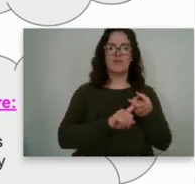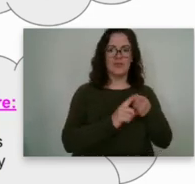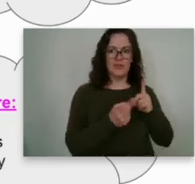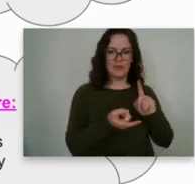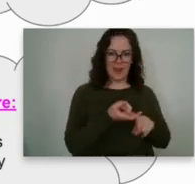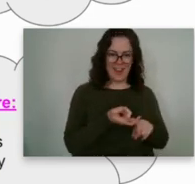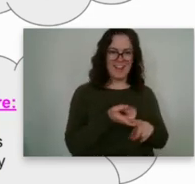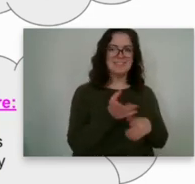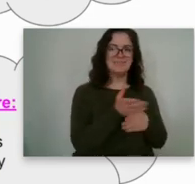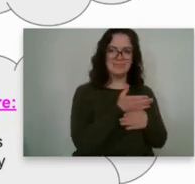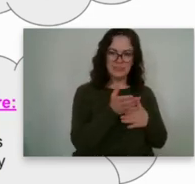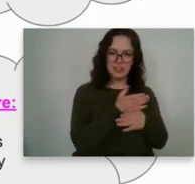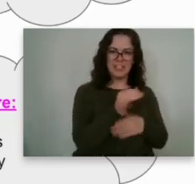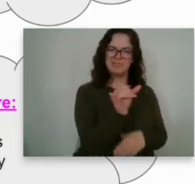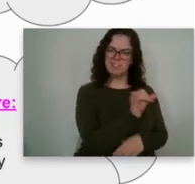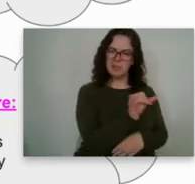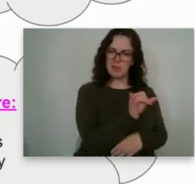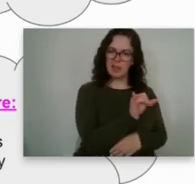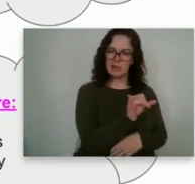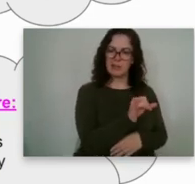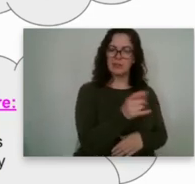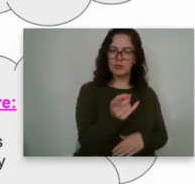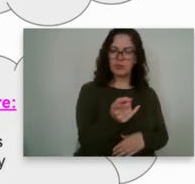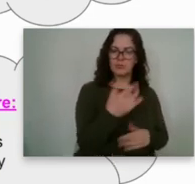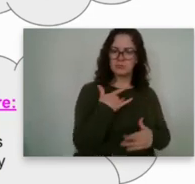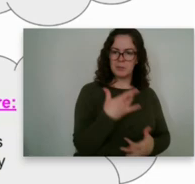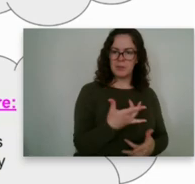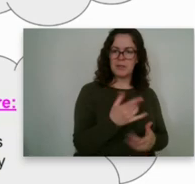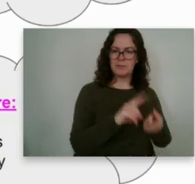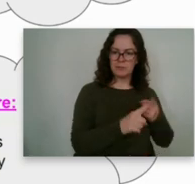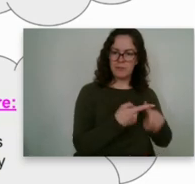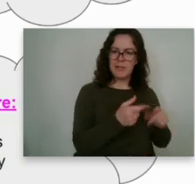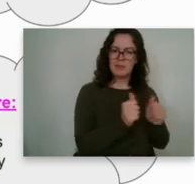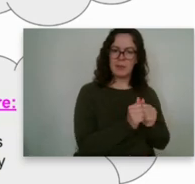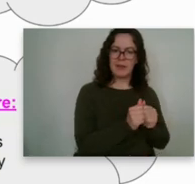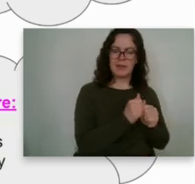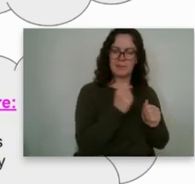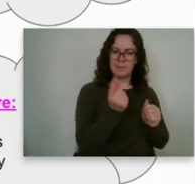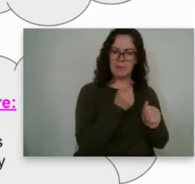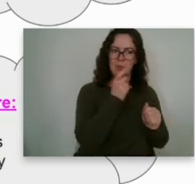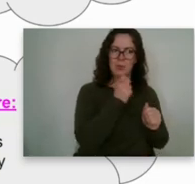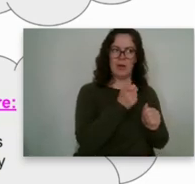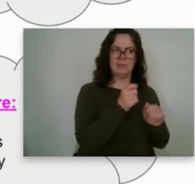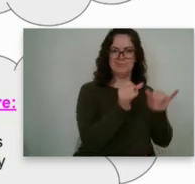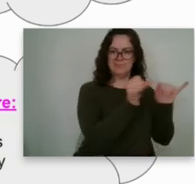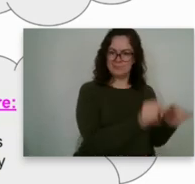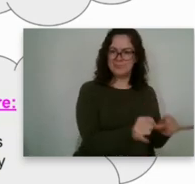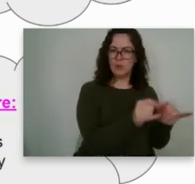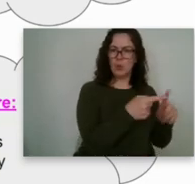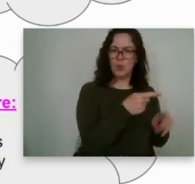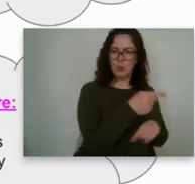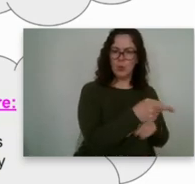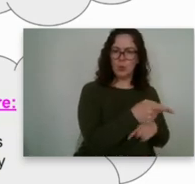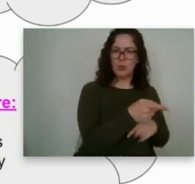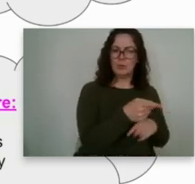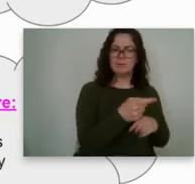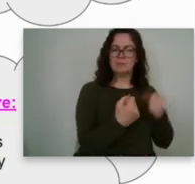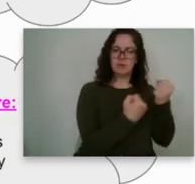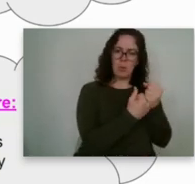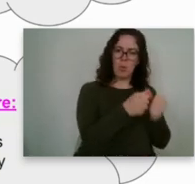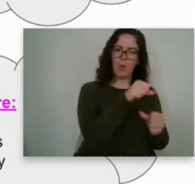share similarities. You probably are friends with someone because you guys have things in common. You guys support each other. You guys have